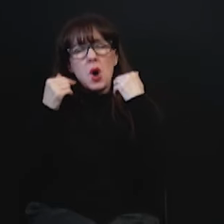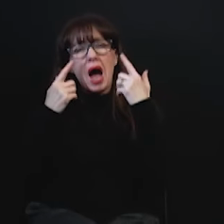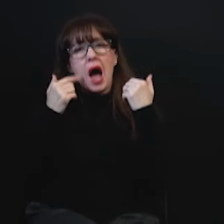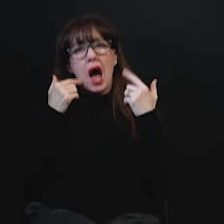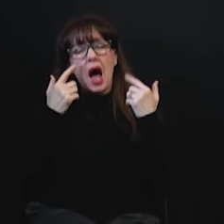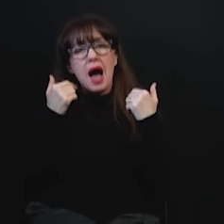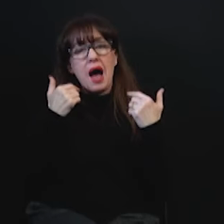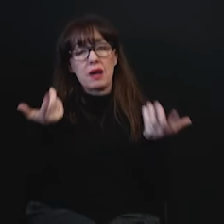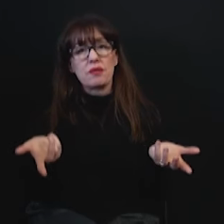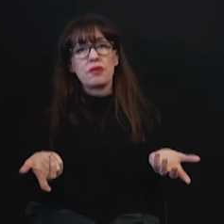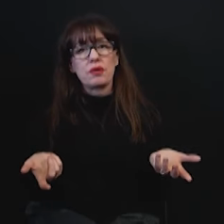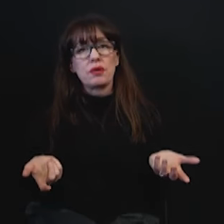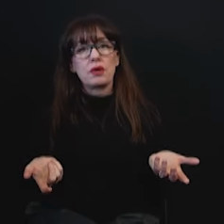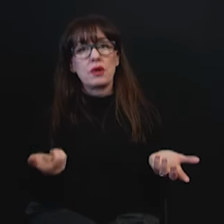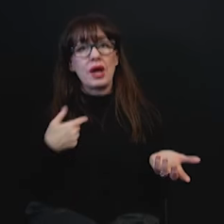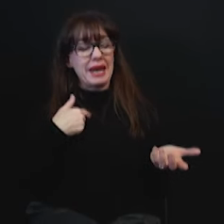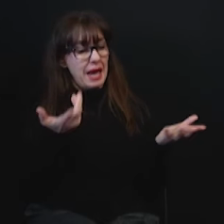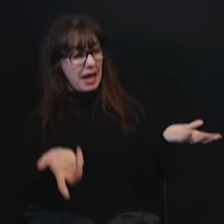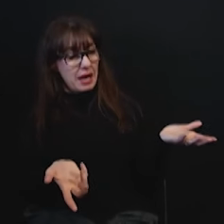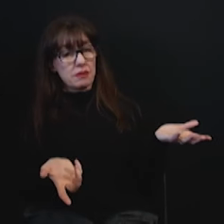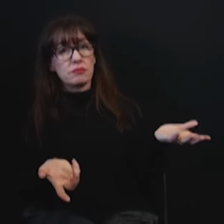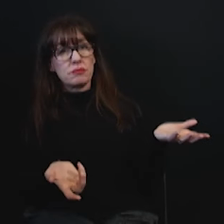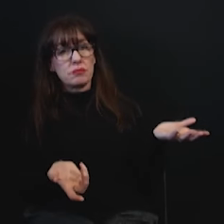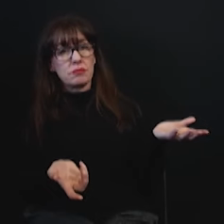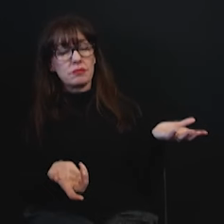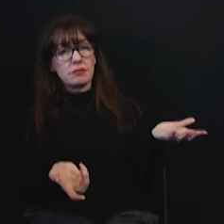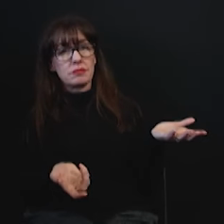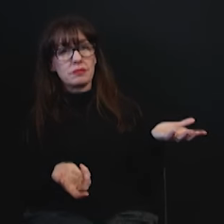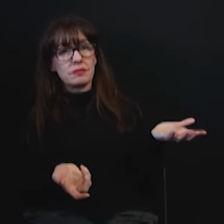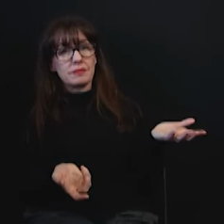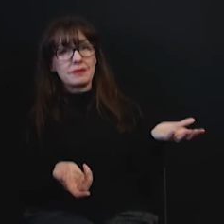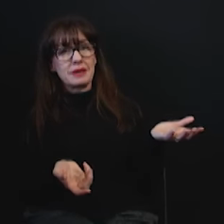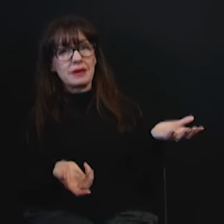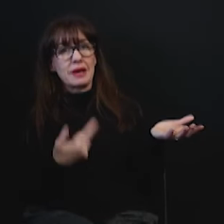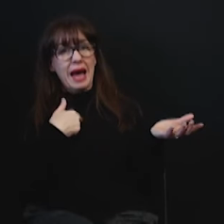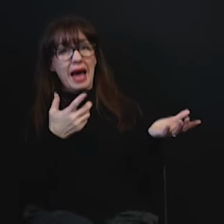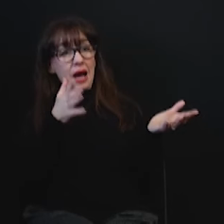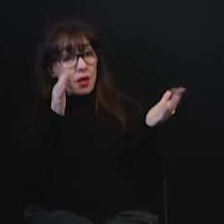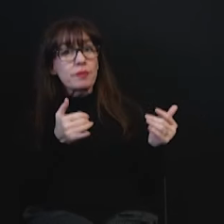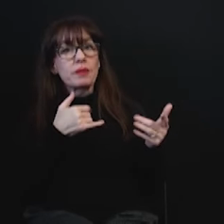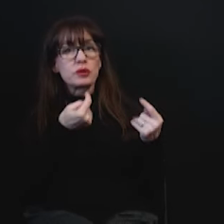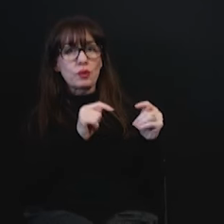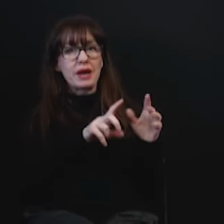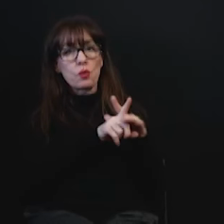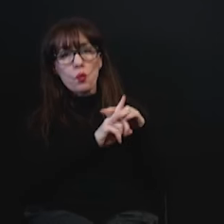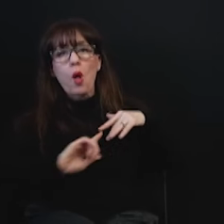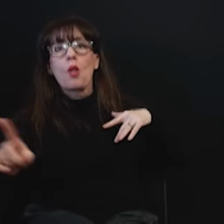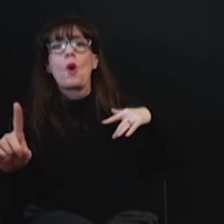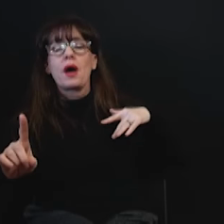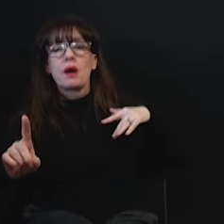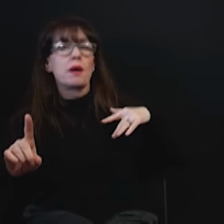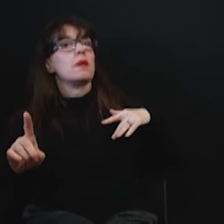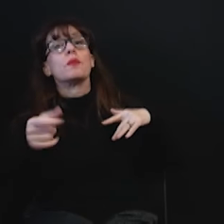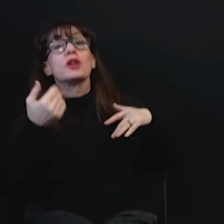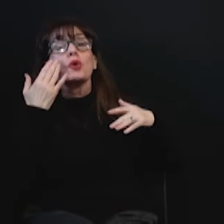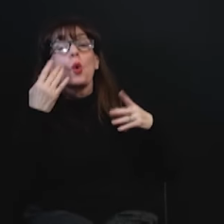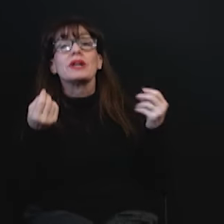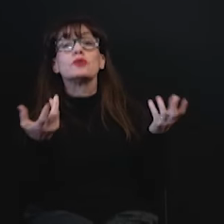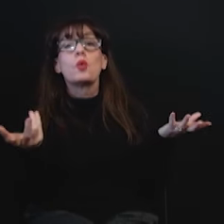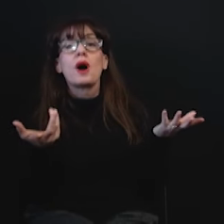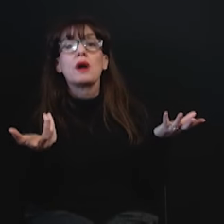cry. And I expected him, as fast as he could, to try to crawl away from me. But you know what he did